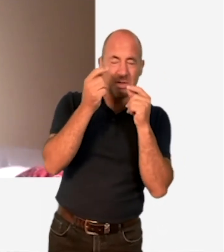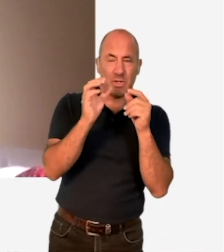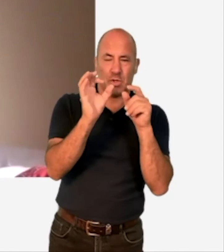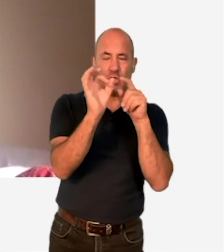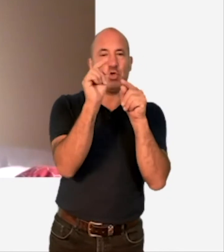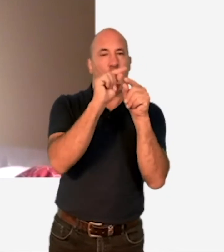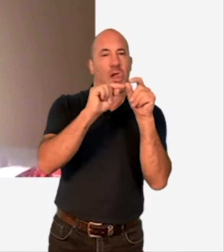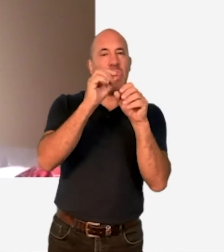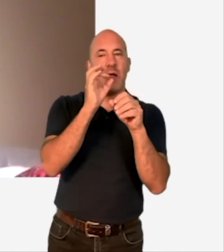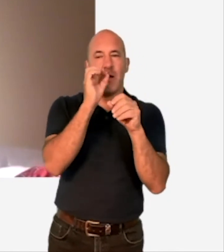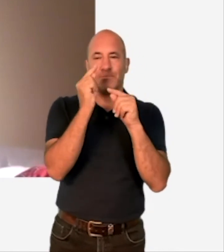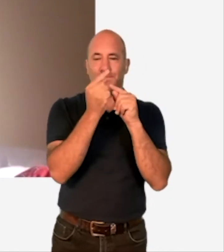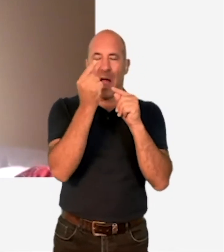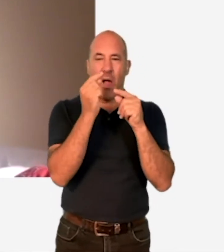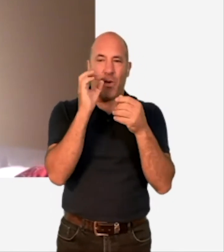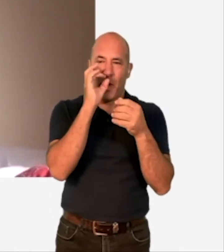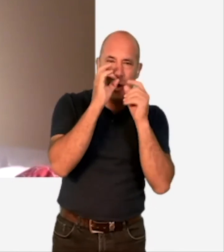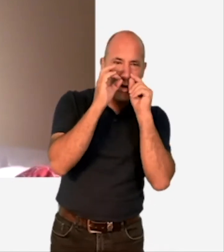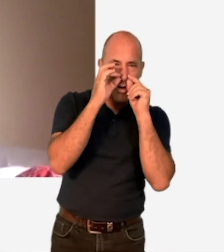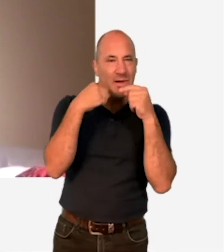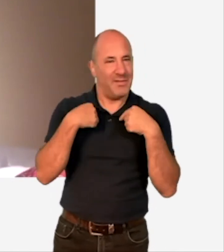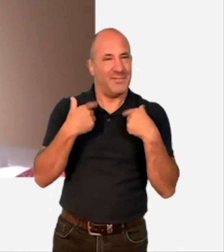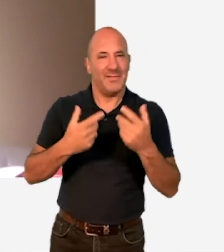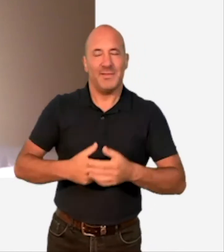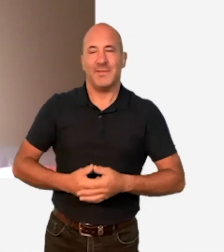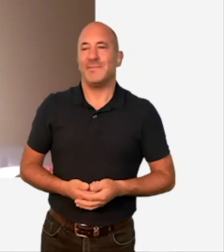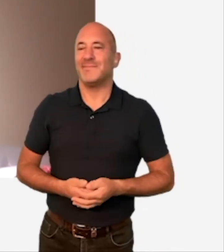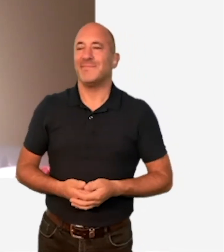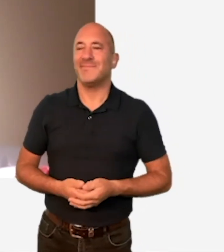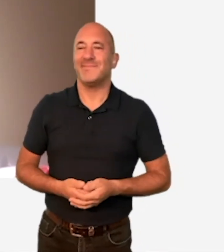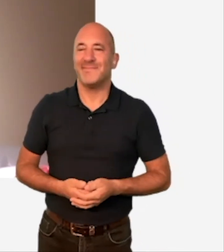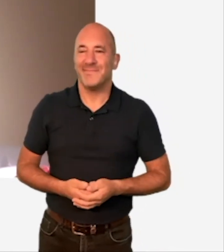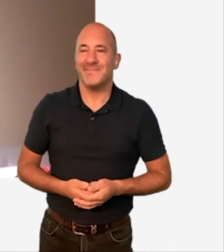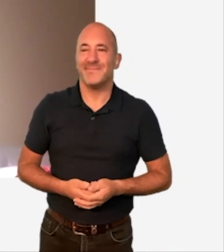a circular ring, a spiral ring.